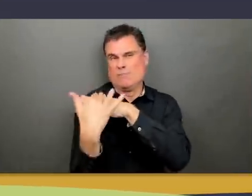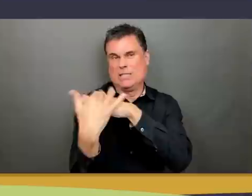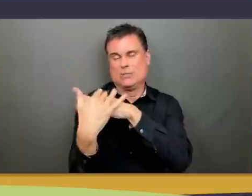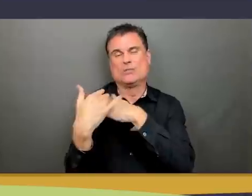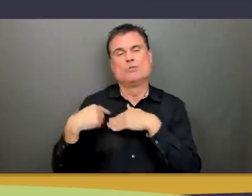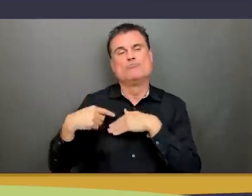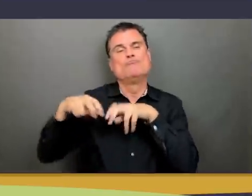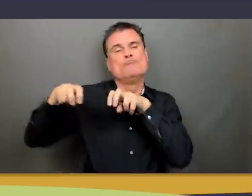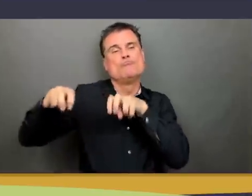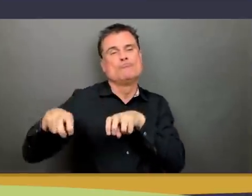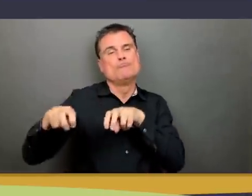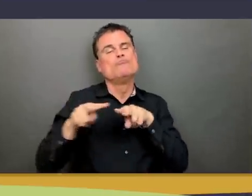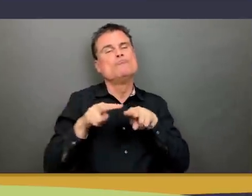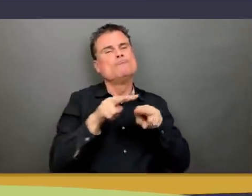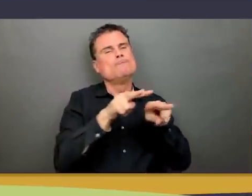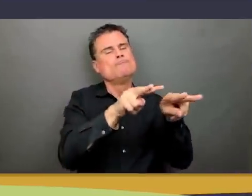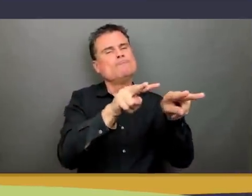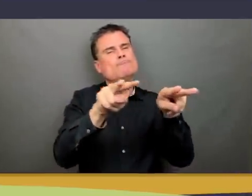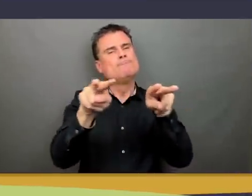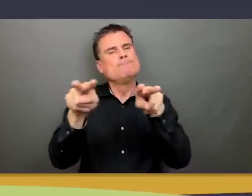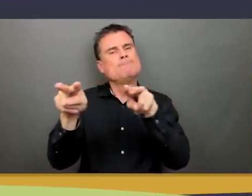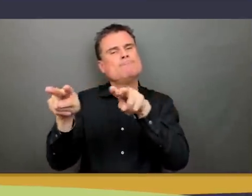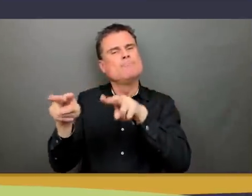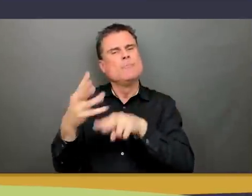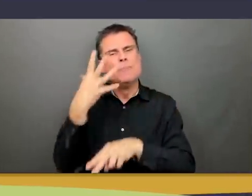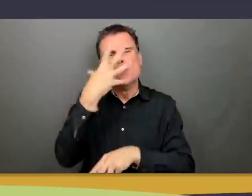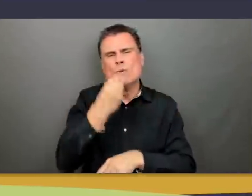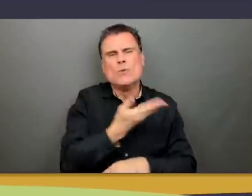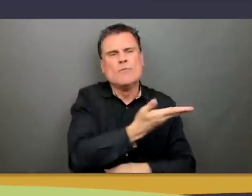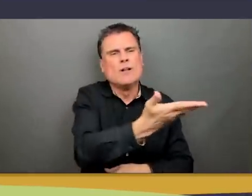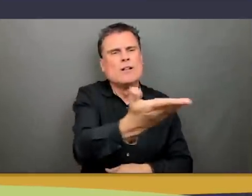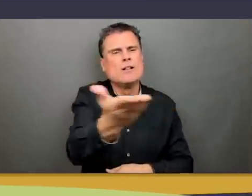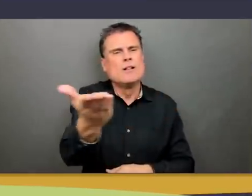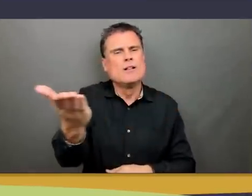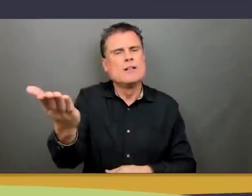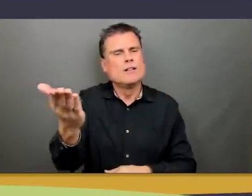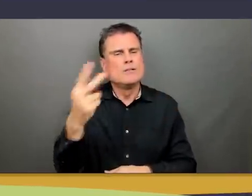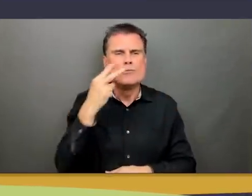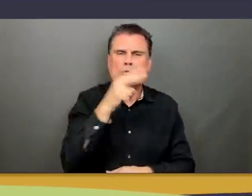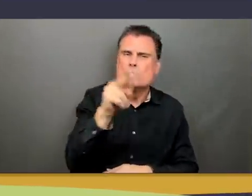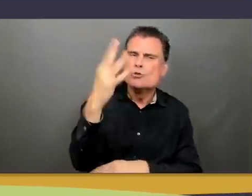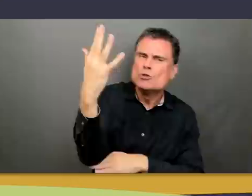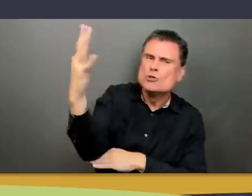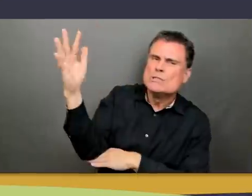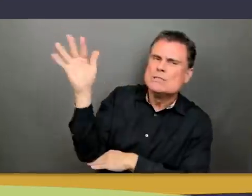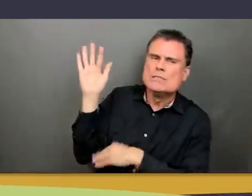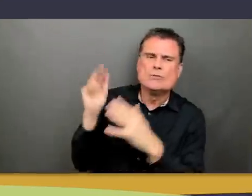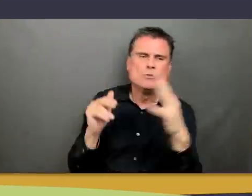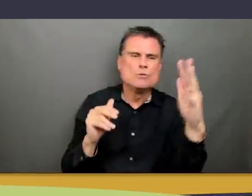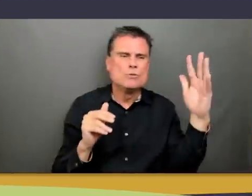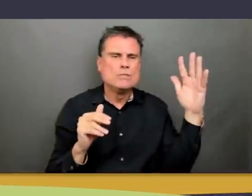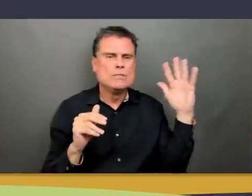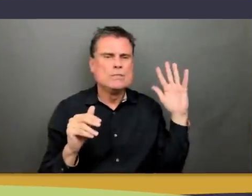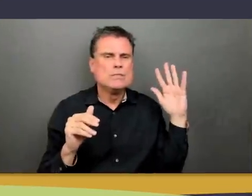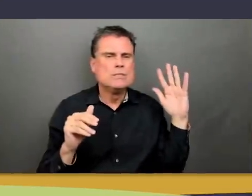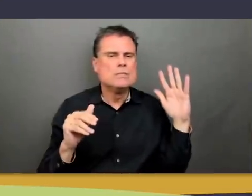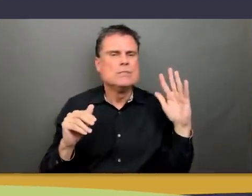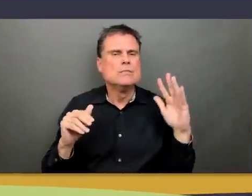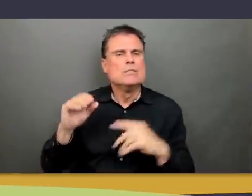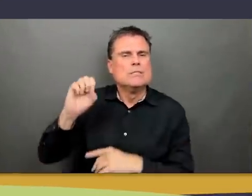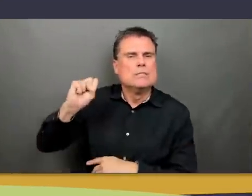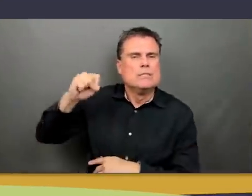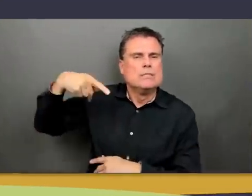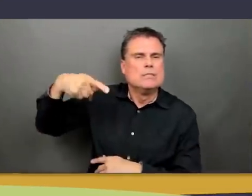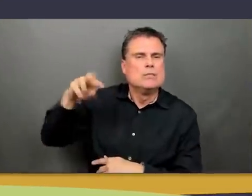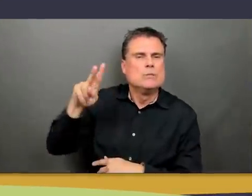spruce, and our Stola people's medicine, which is cedar, which is our hats. It cleanses us, it grounds us. And I remember teachings